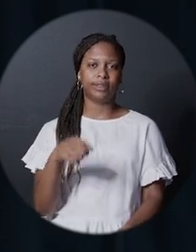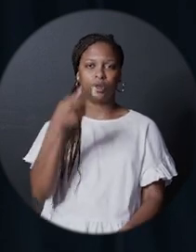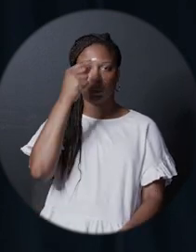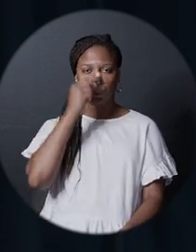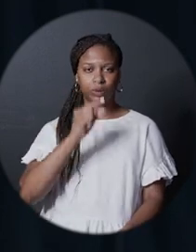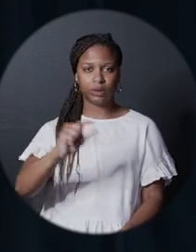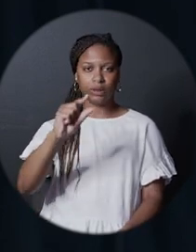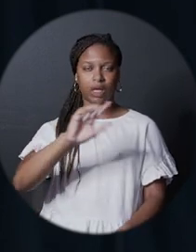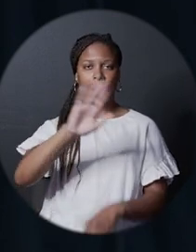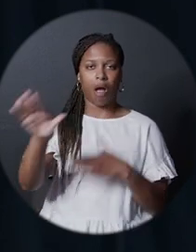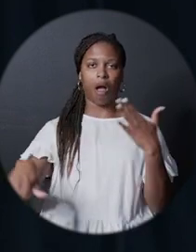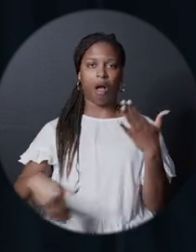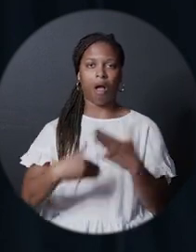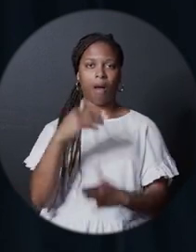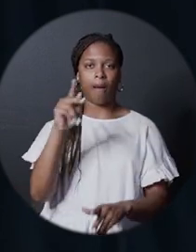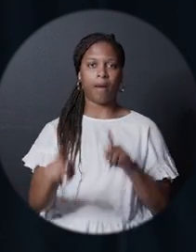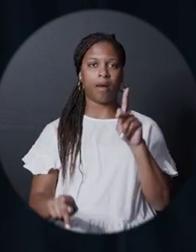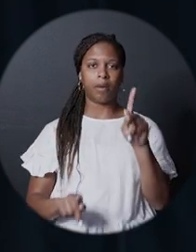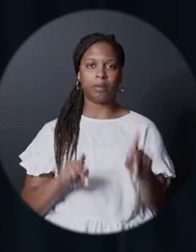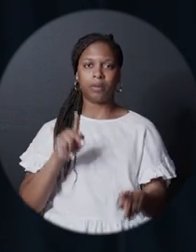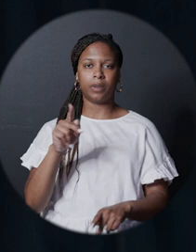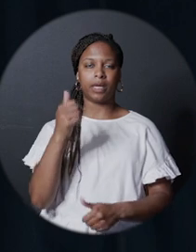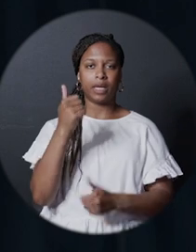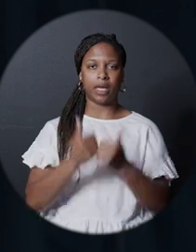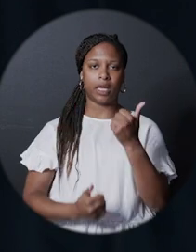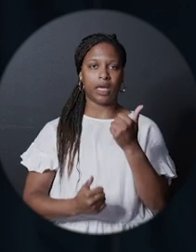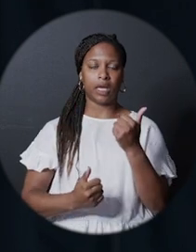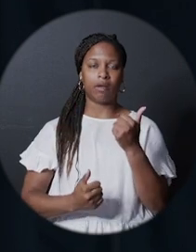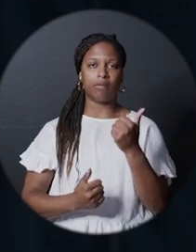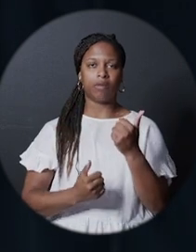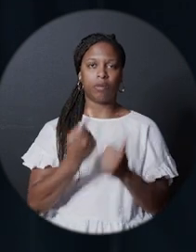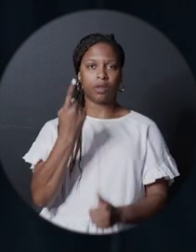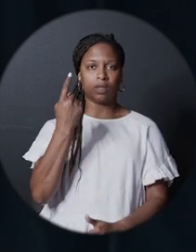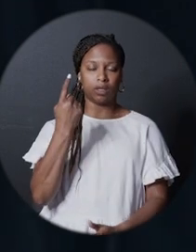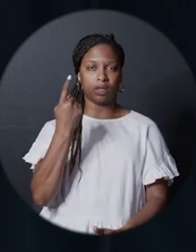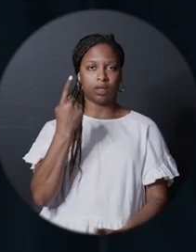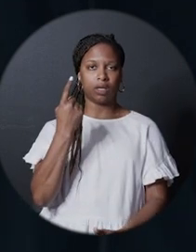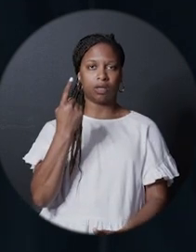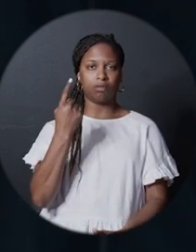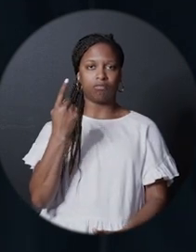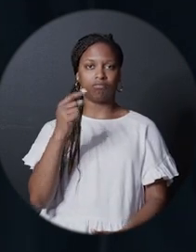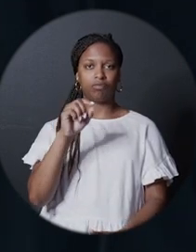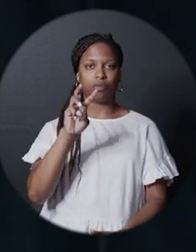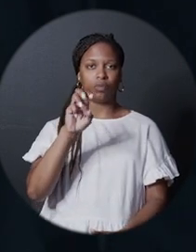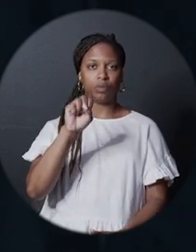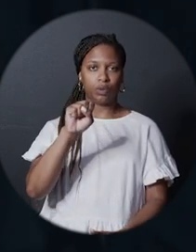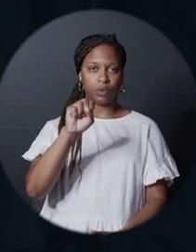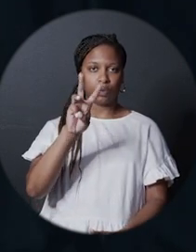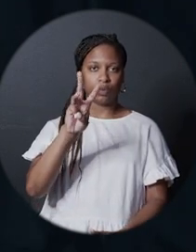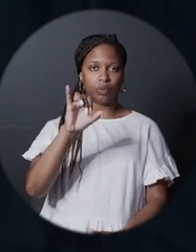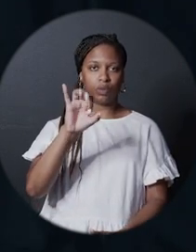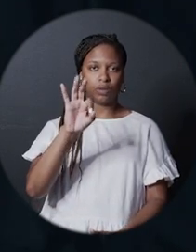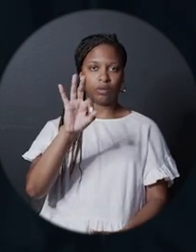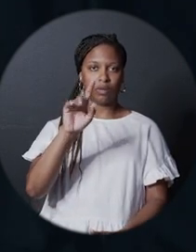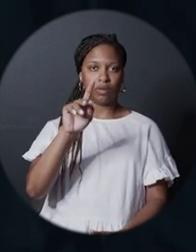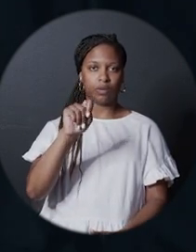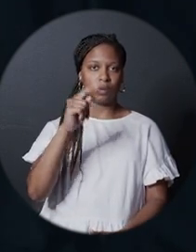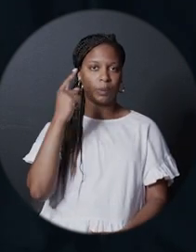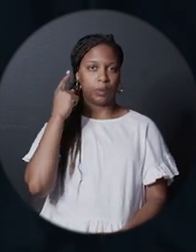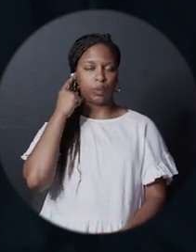It's anthropos in the Greek, all human beings. Let every human being be swift to